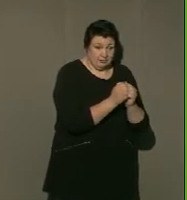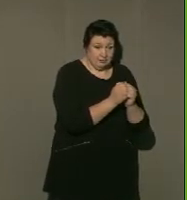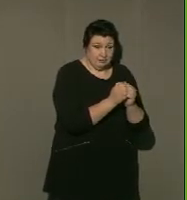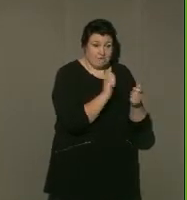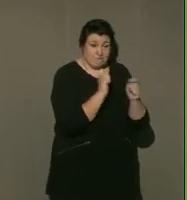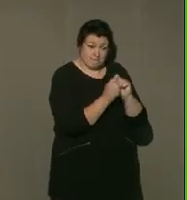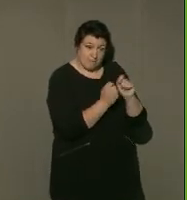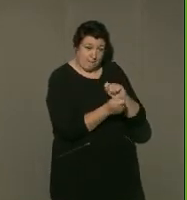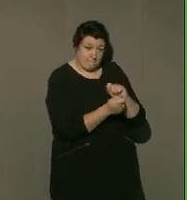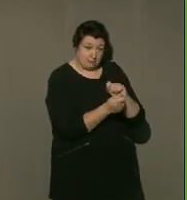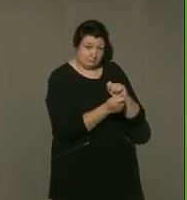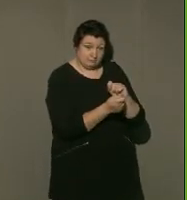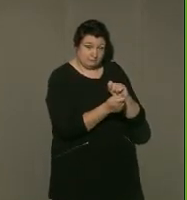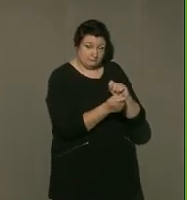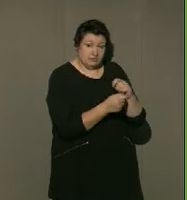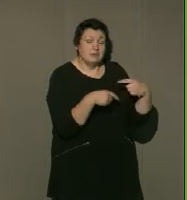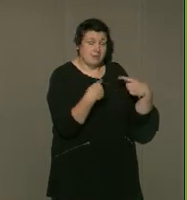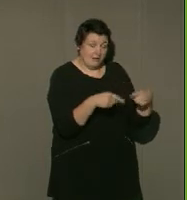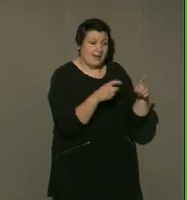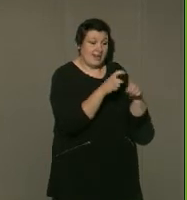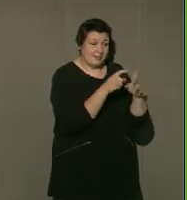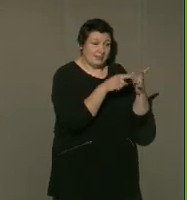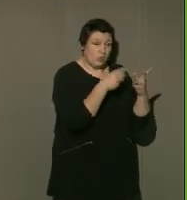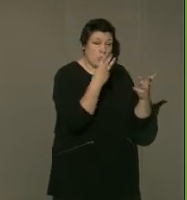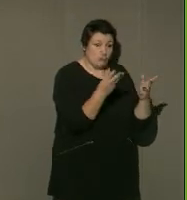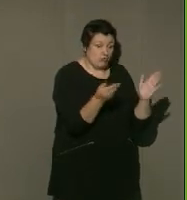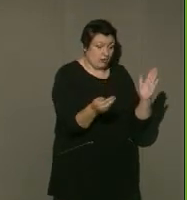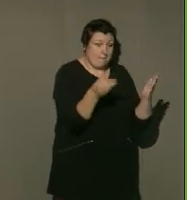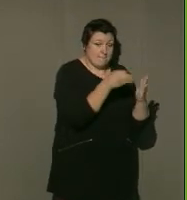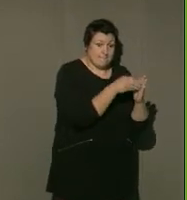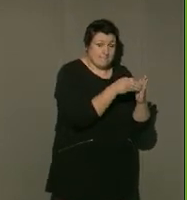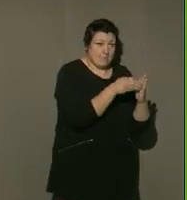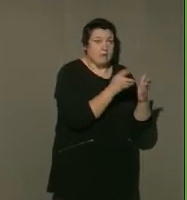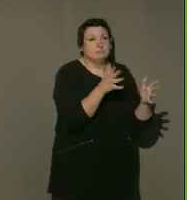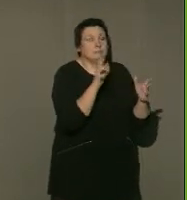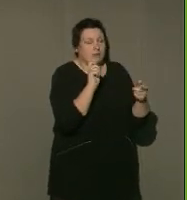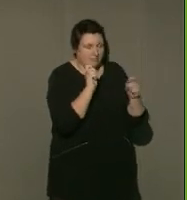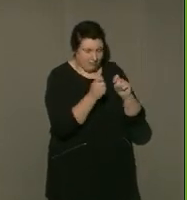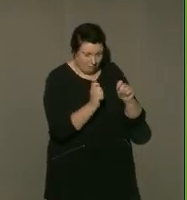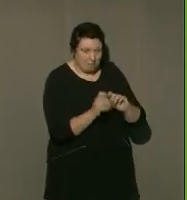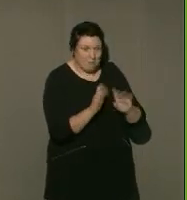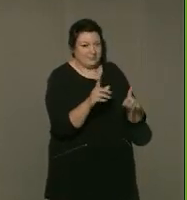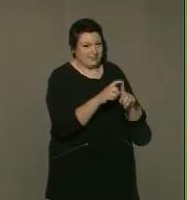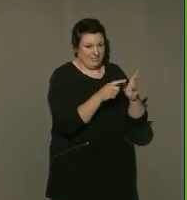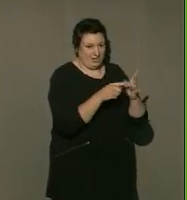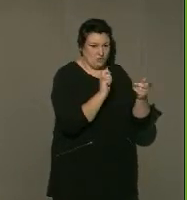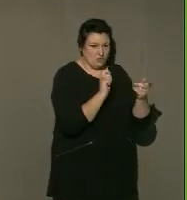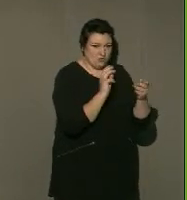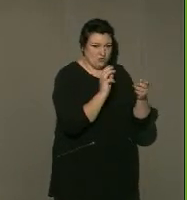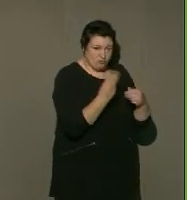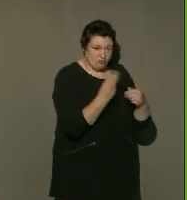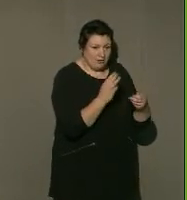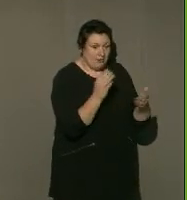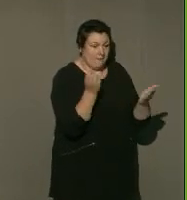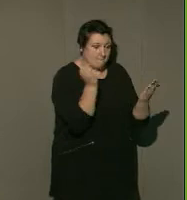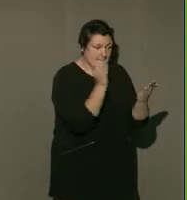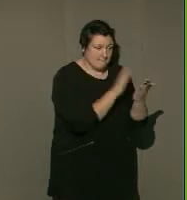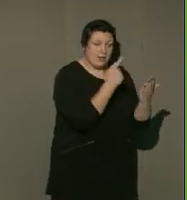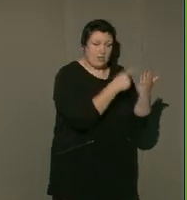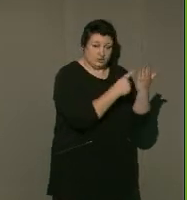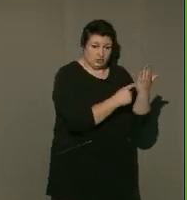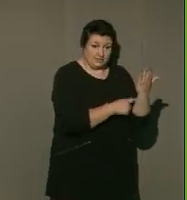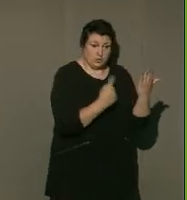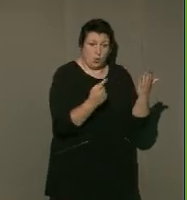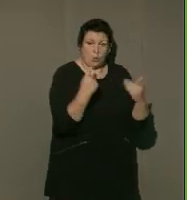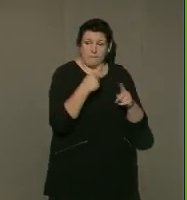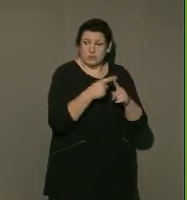amendment to allow DO3 back onto the agenda, the amendment to DO3 back on the agenda. Those in favour?